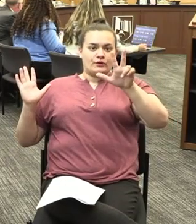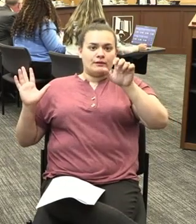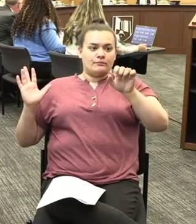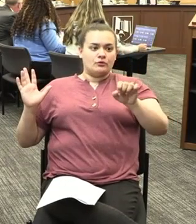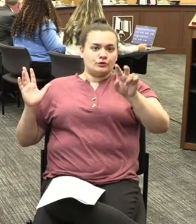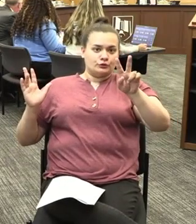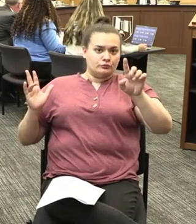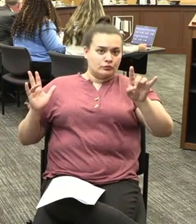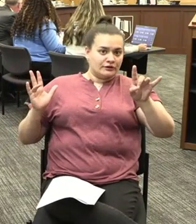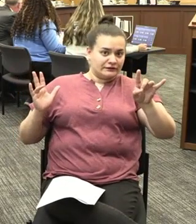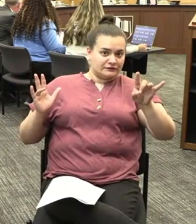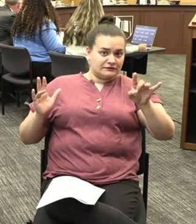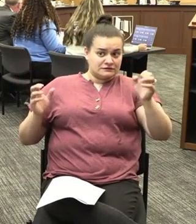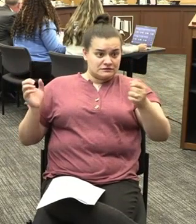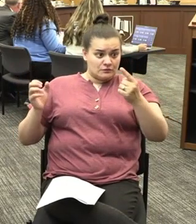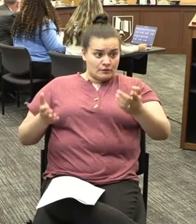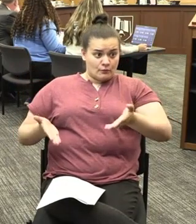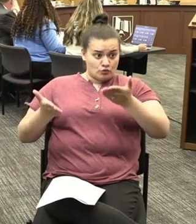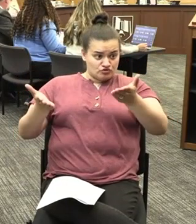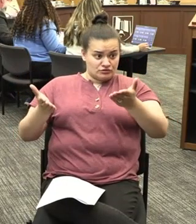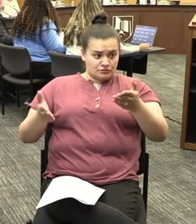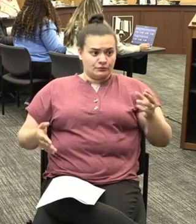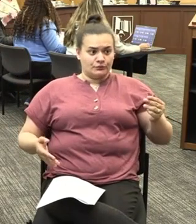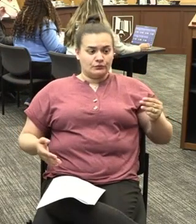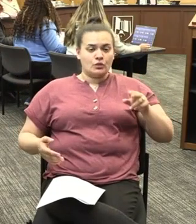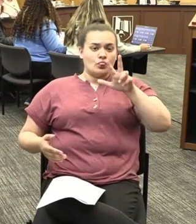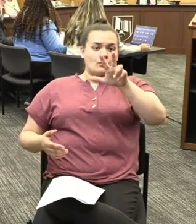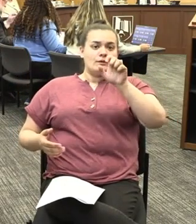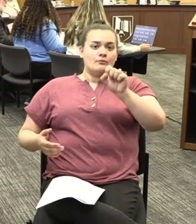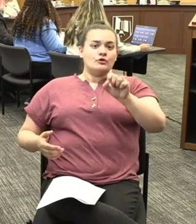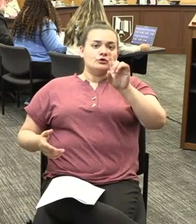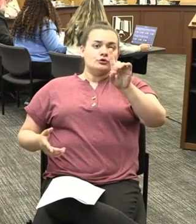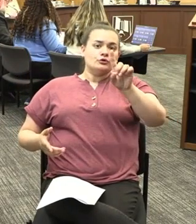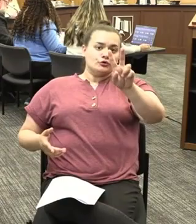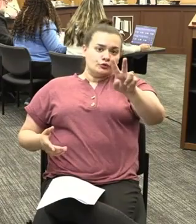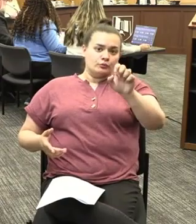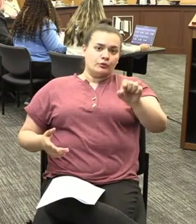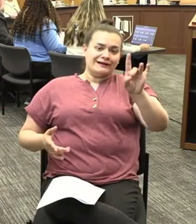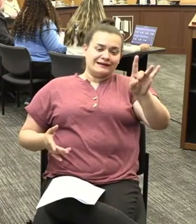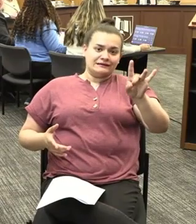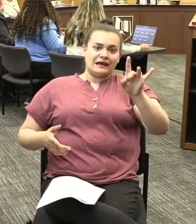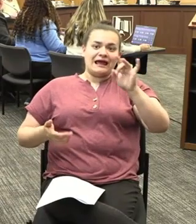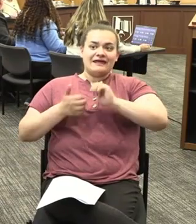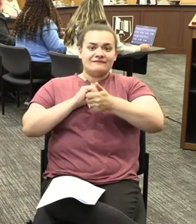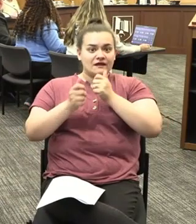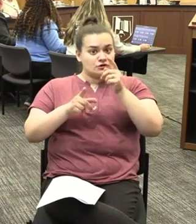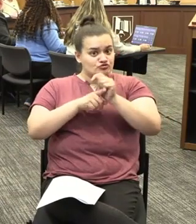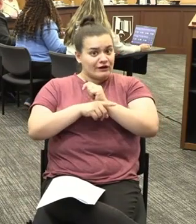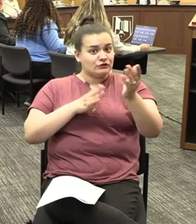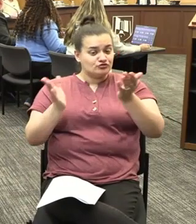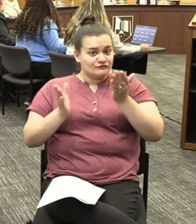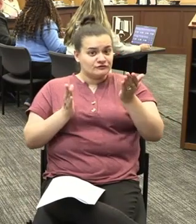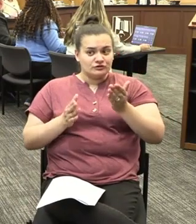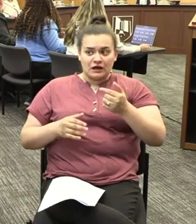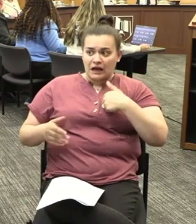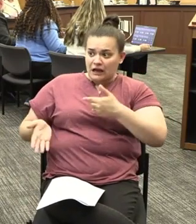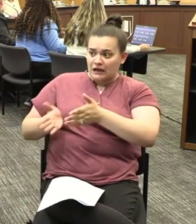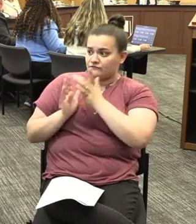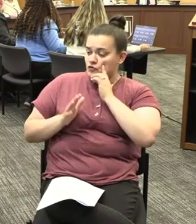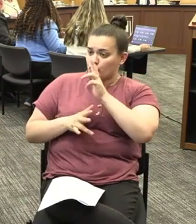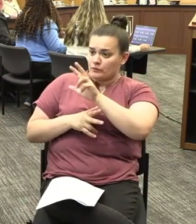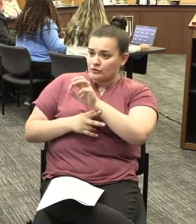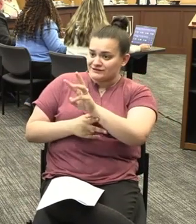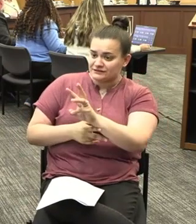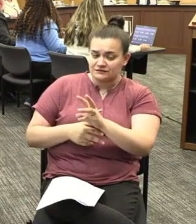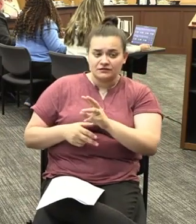somebody make a motion? Okay. 3.2.8 is So- athletic trainer services. I asked for 3.6.